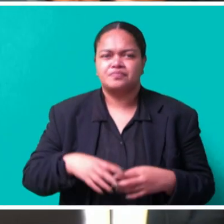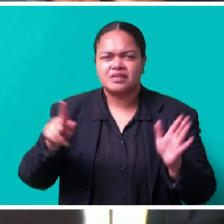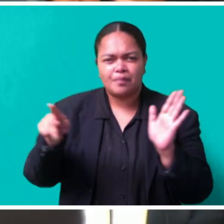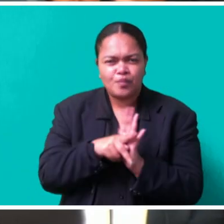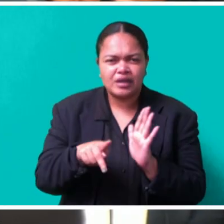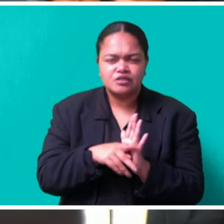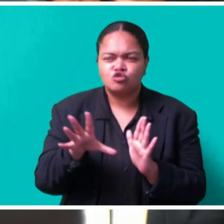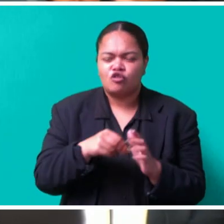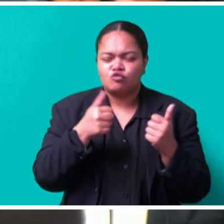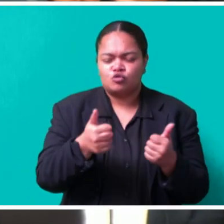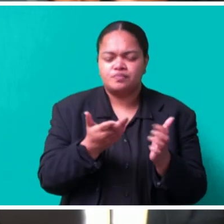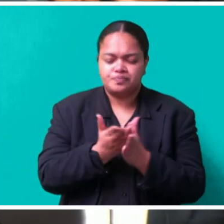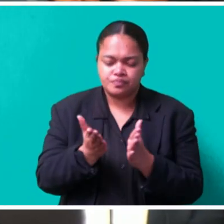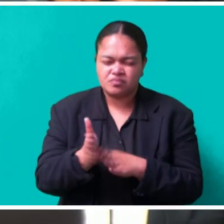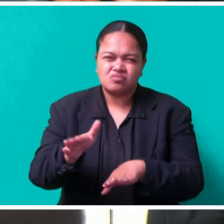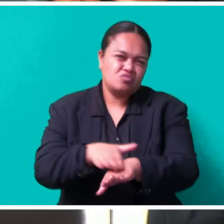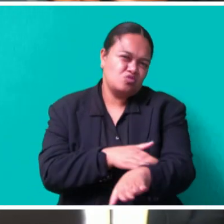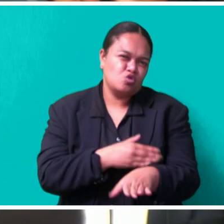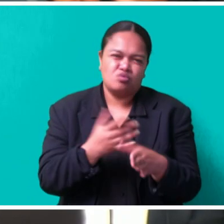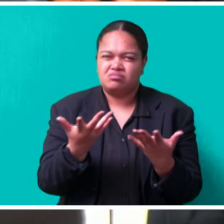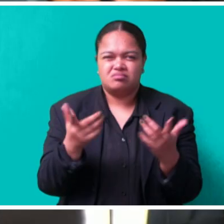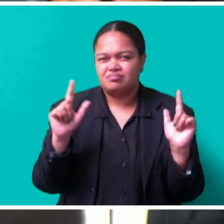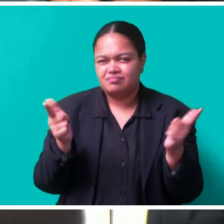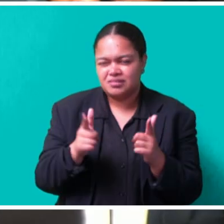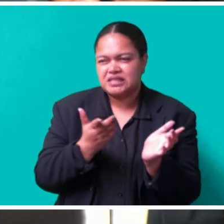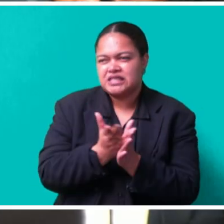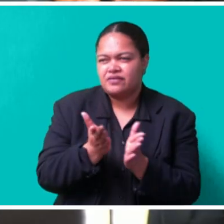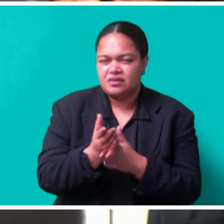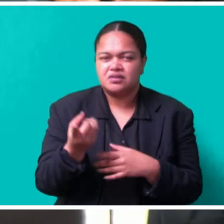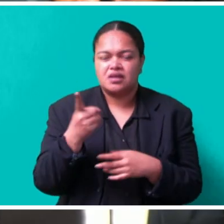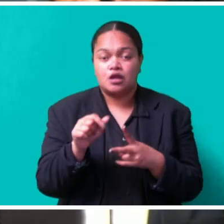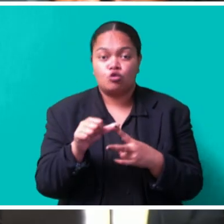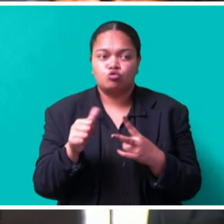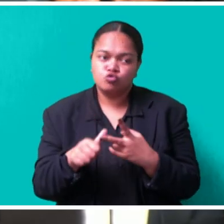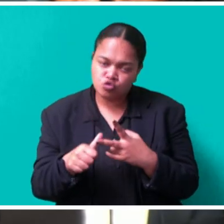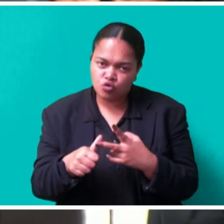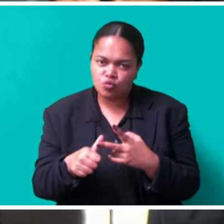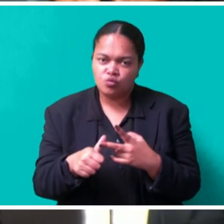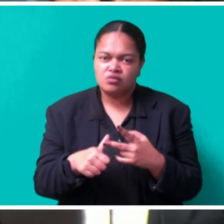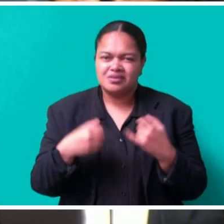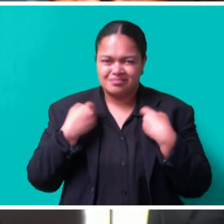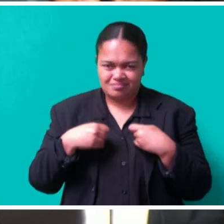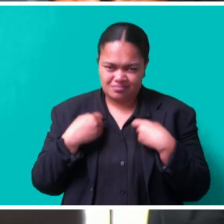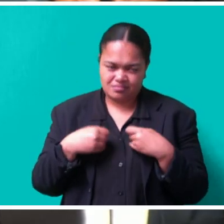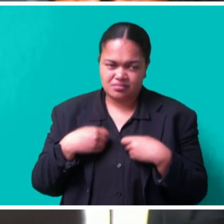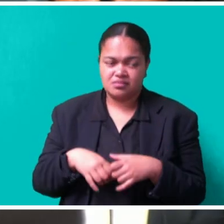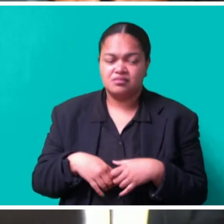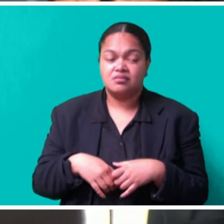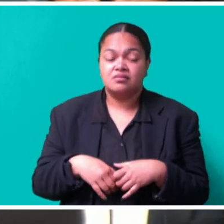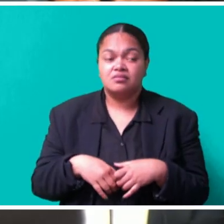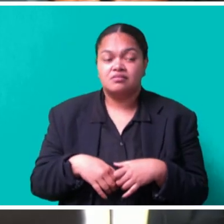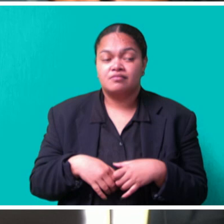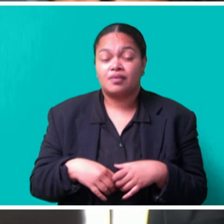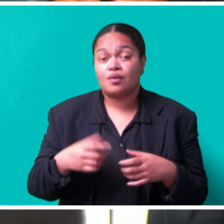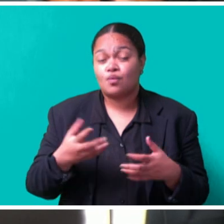services, slower public service delivery, and slower development project implementation. The economy's